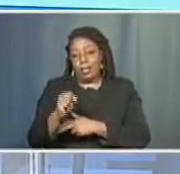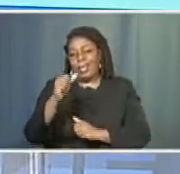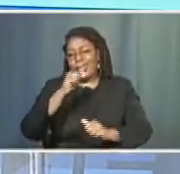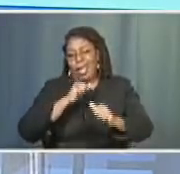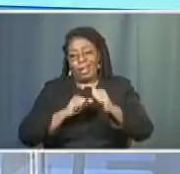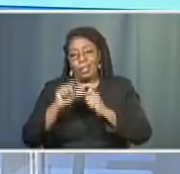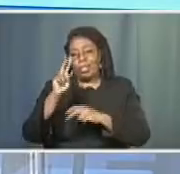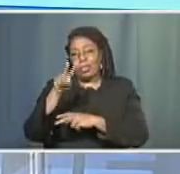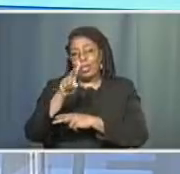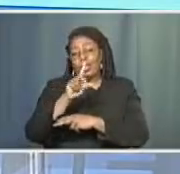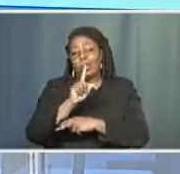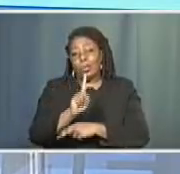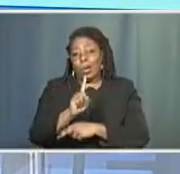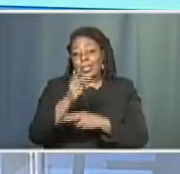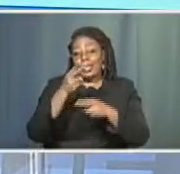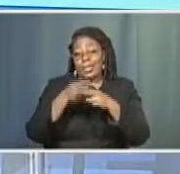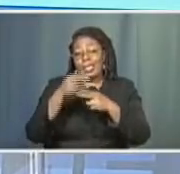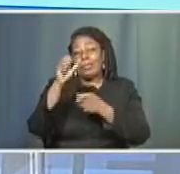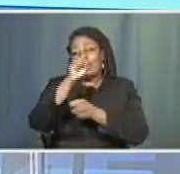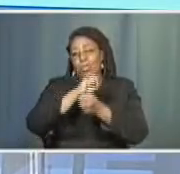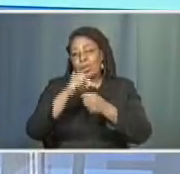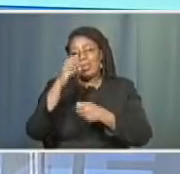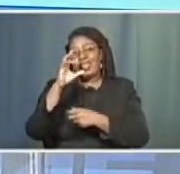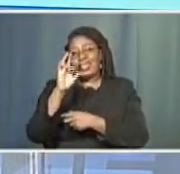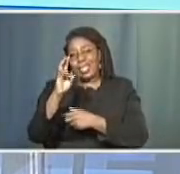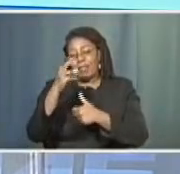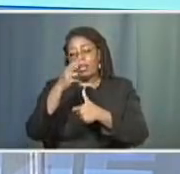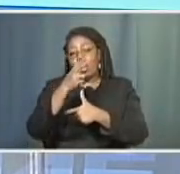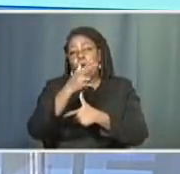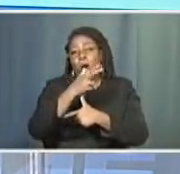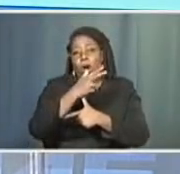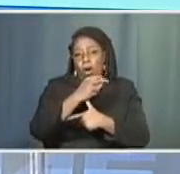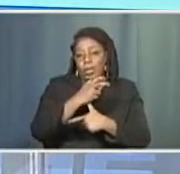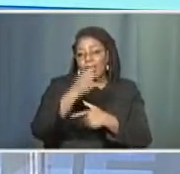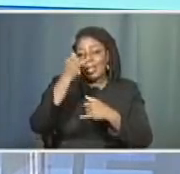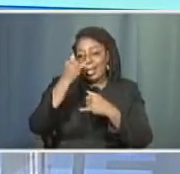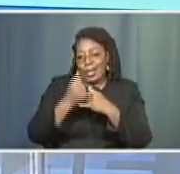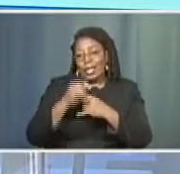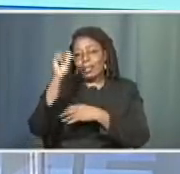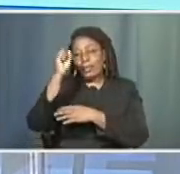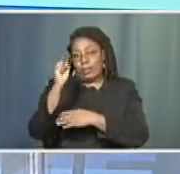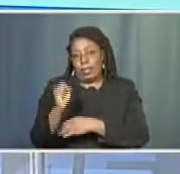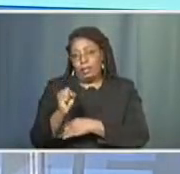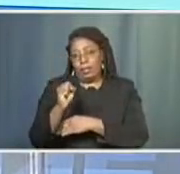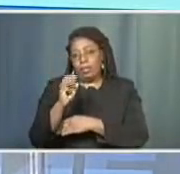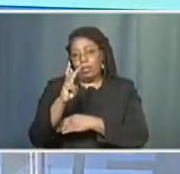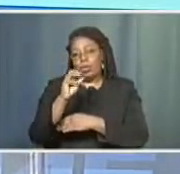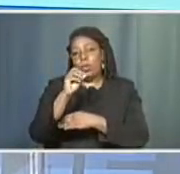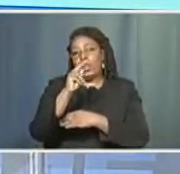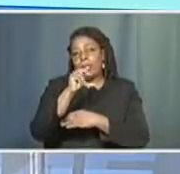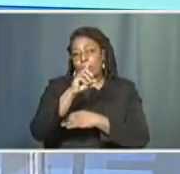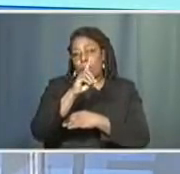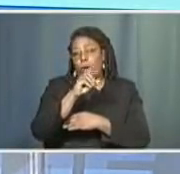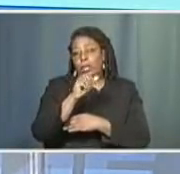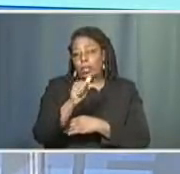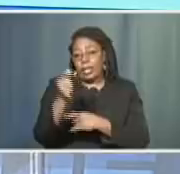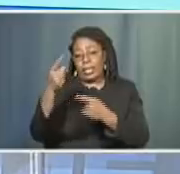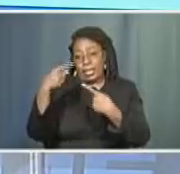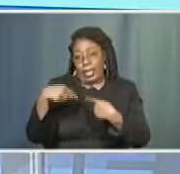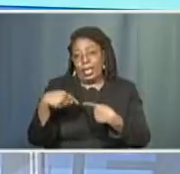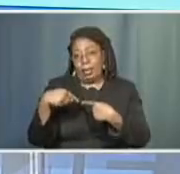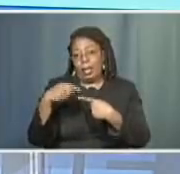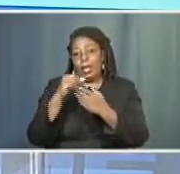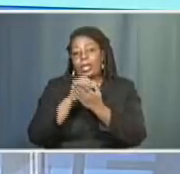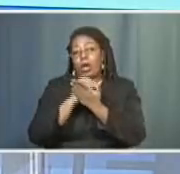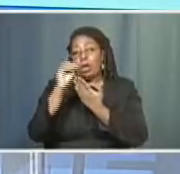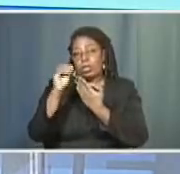with 21 named storms and 7 hurricanes. The last of the season, Wanda, that came in October. Well, we have